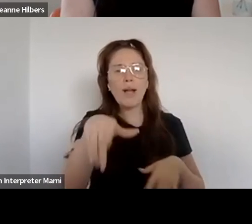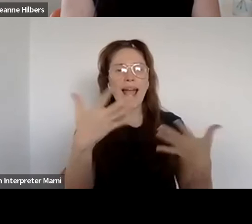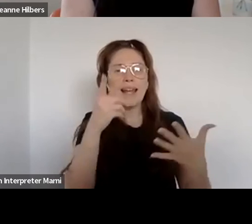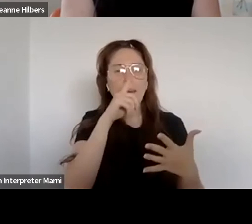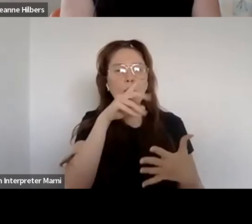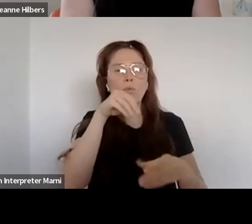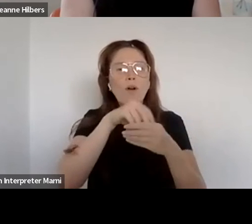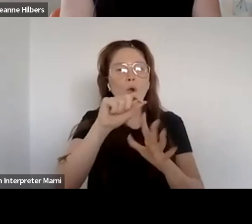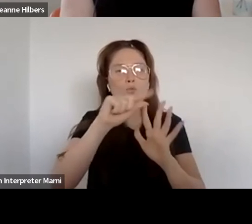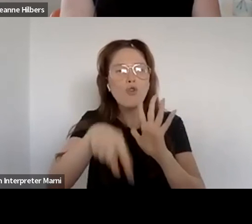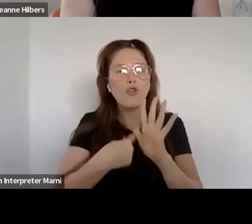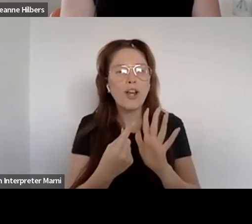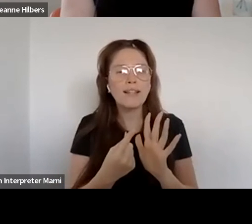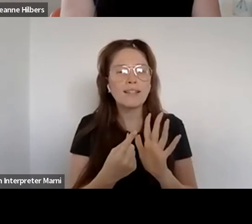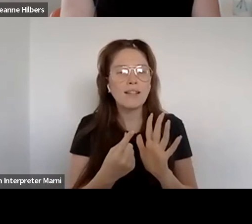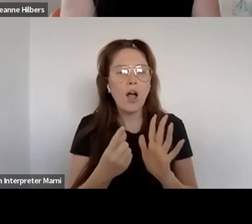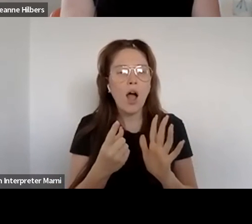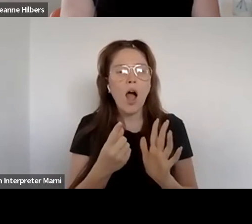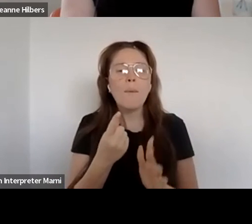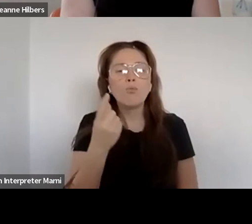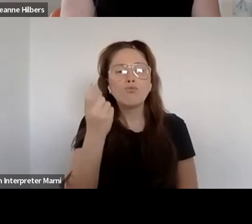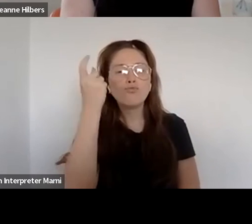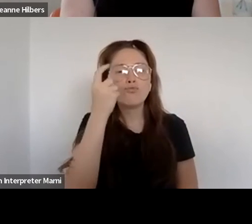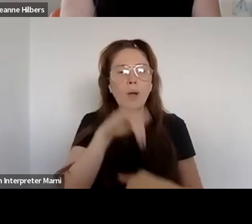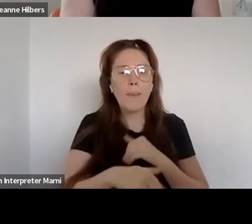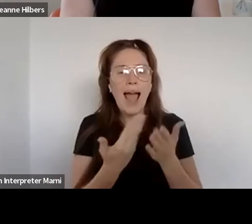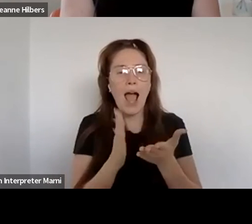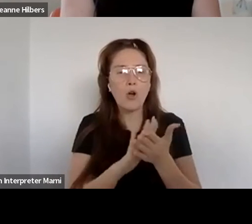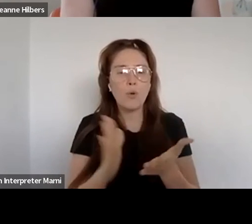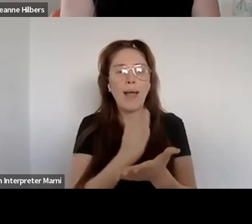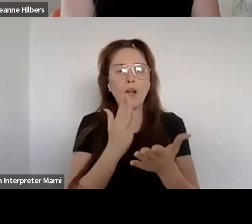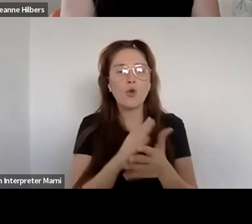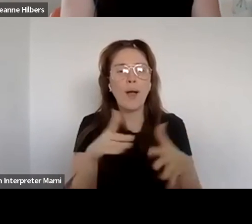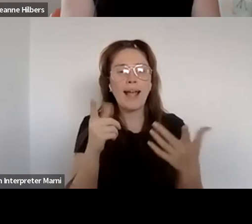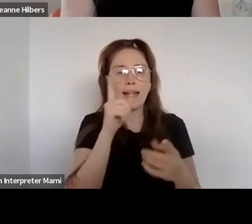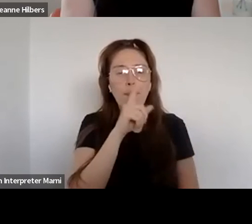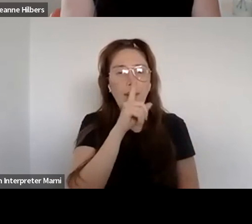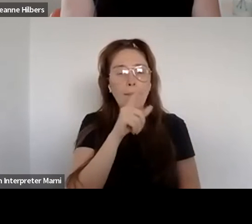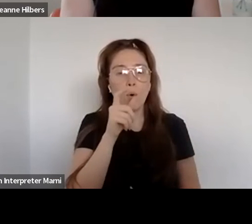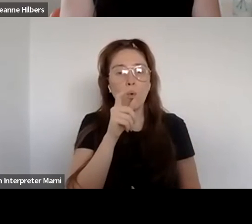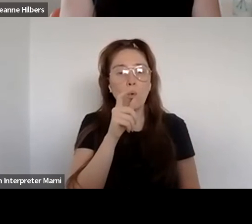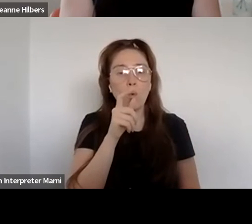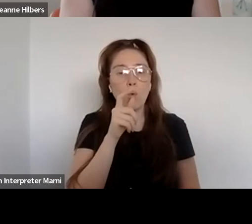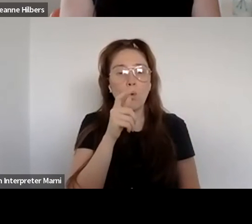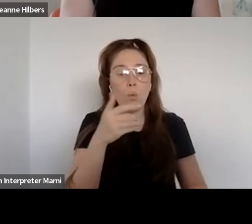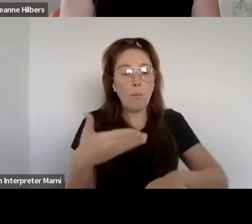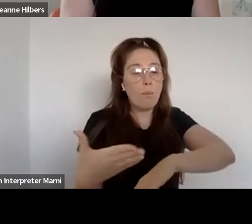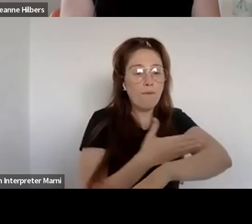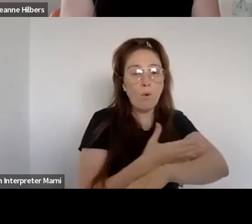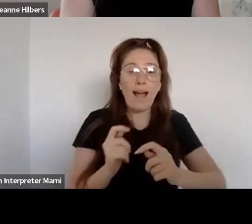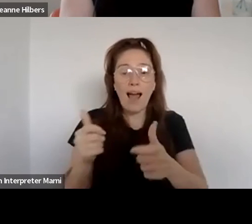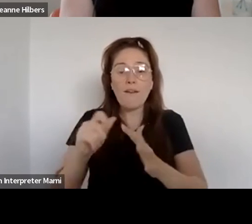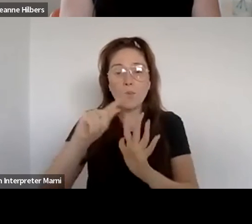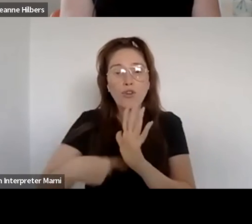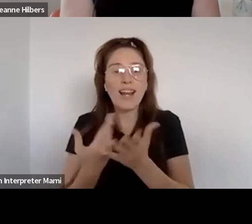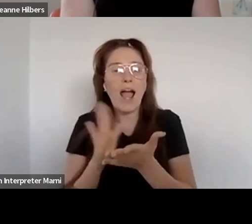project. I'm keen to hear what conversations you had about ensuring care for the audience pre and post participation.